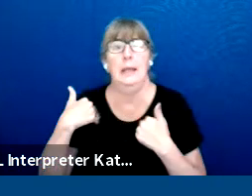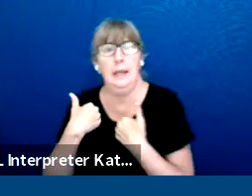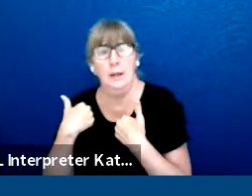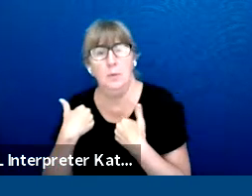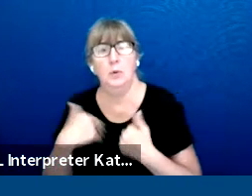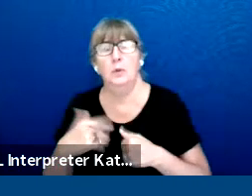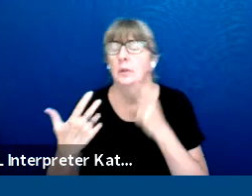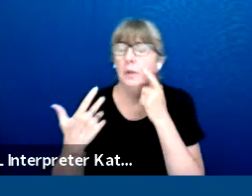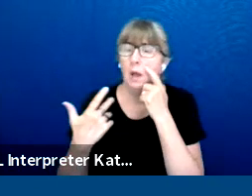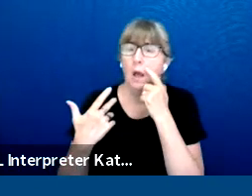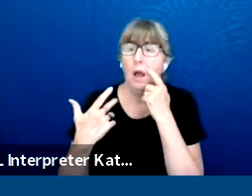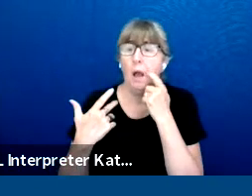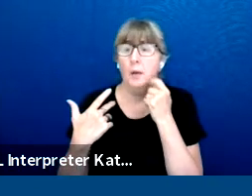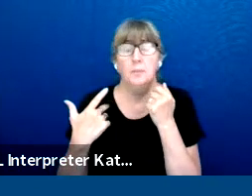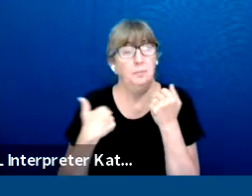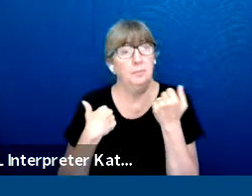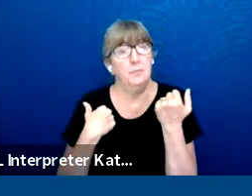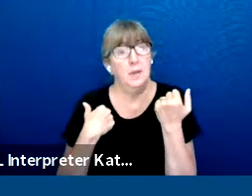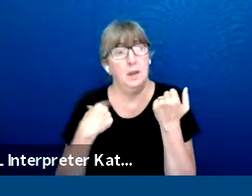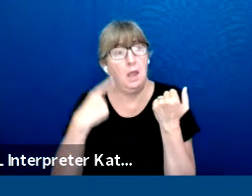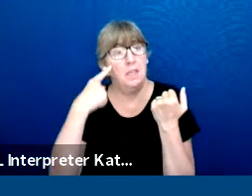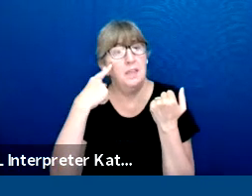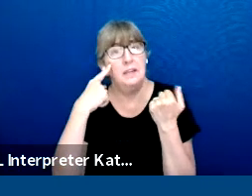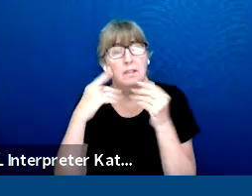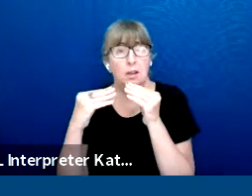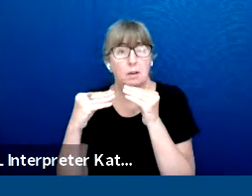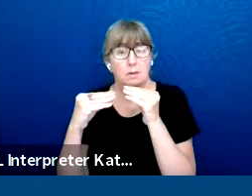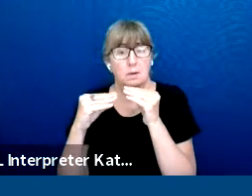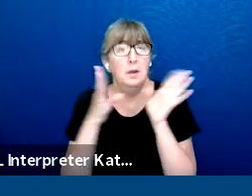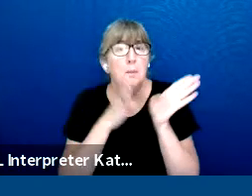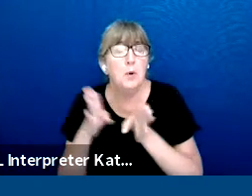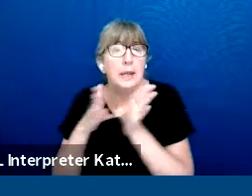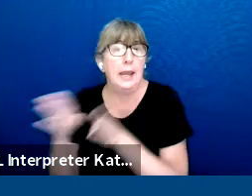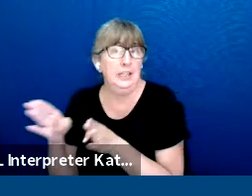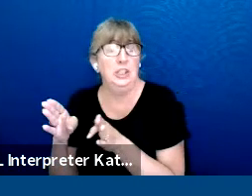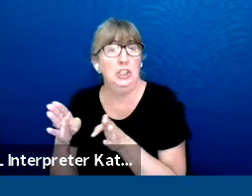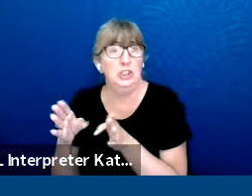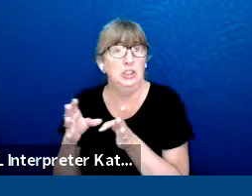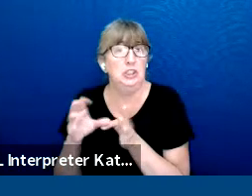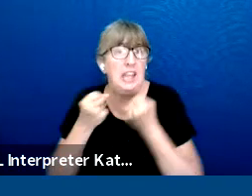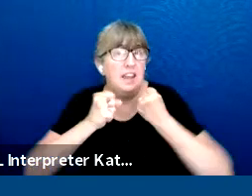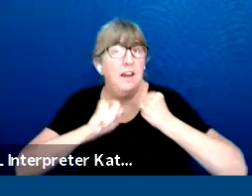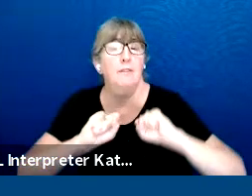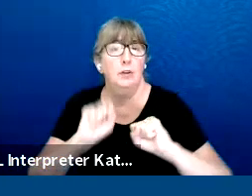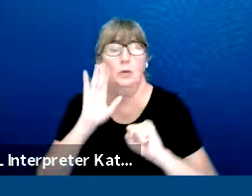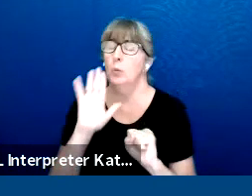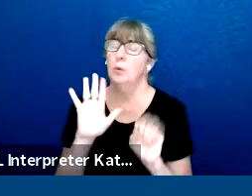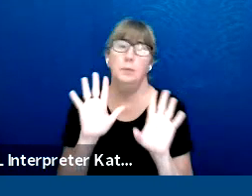I think we all can agree that mitigation efforts are a great way to